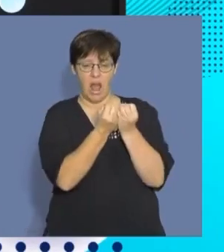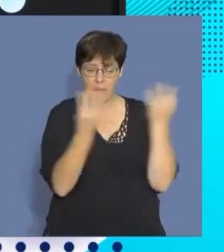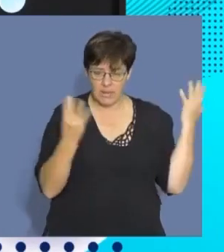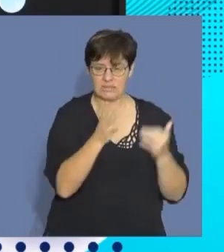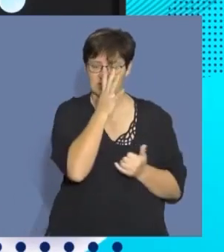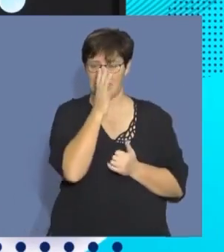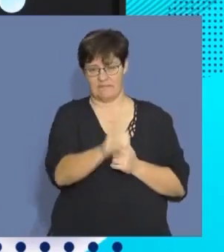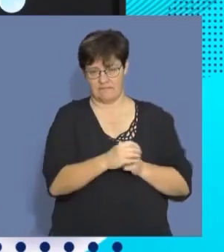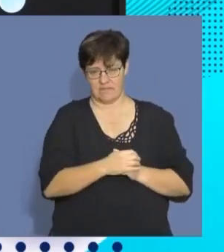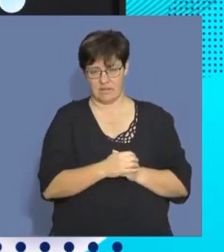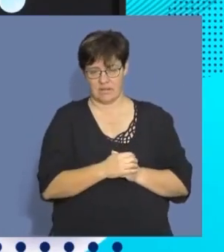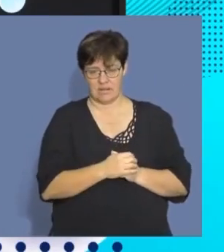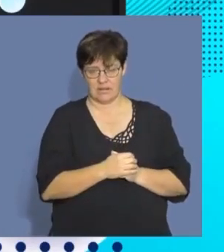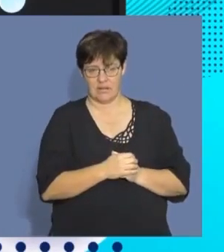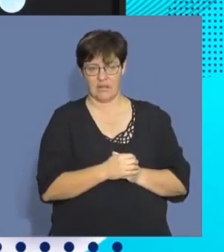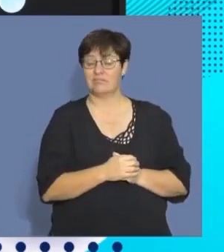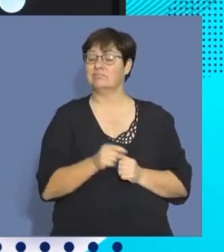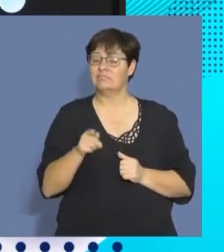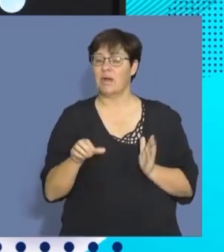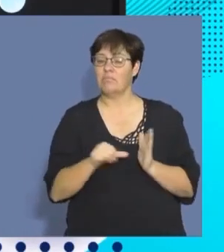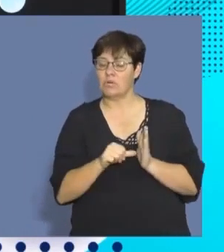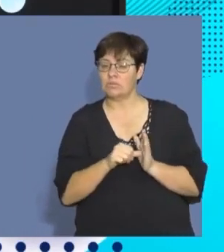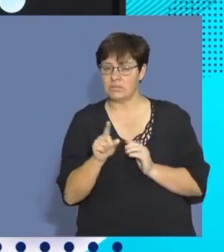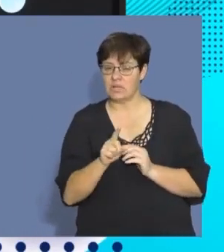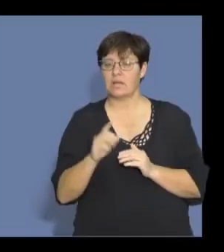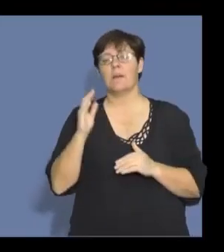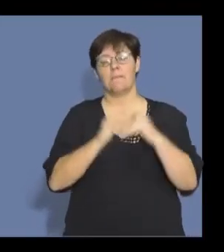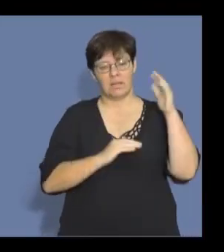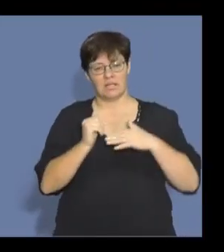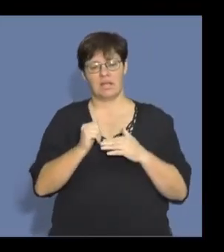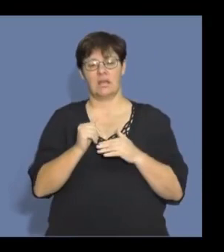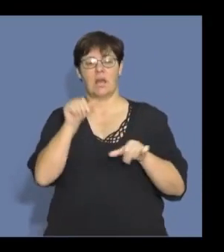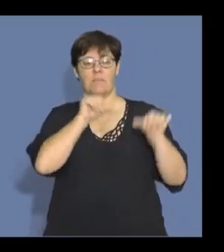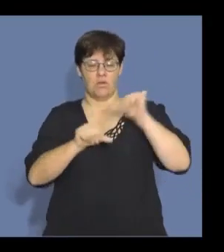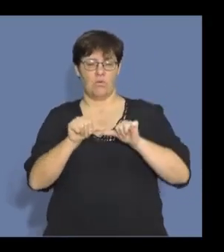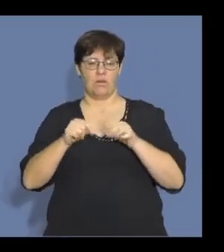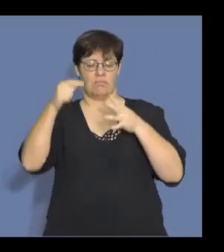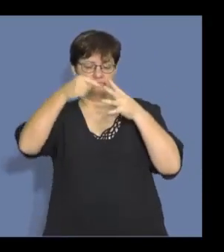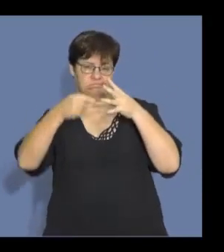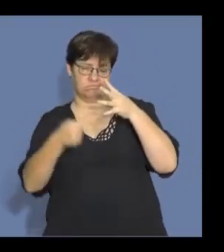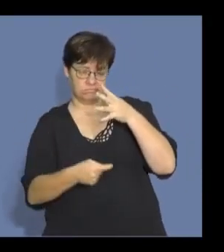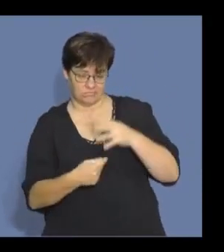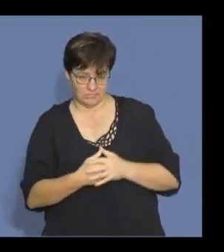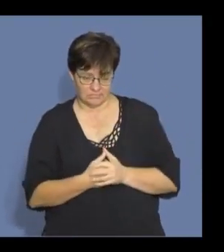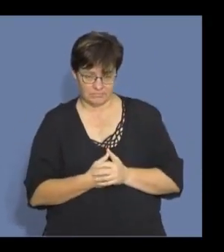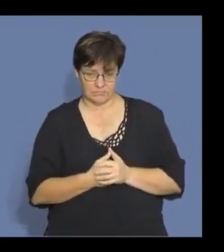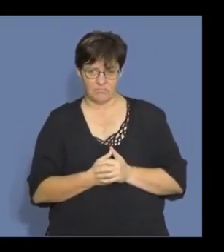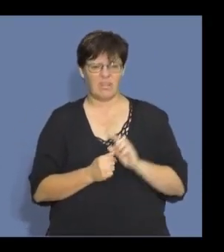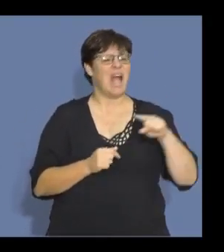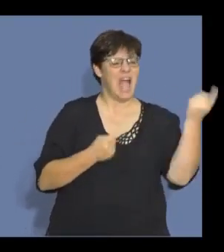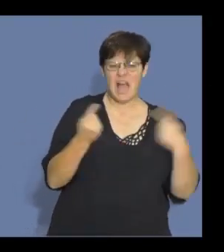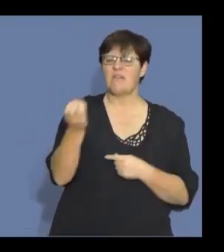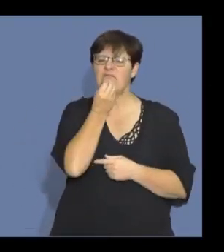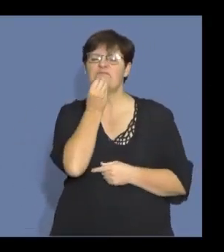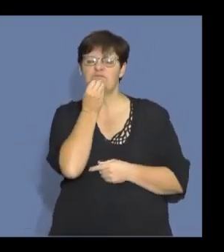we need these in large quantities and are important in building important biological compounds. There are other nutrients that are